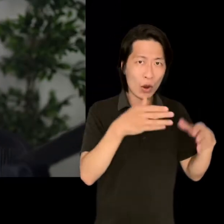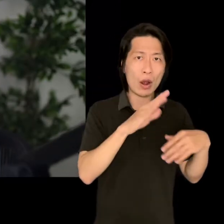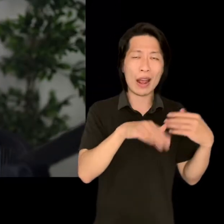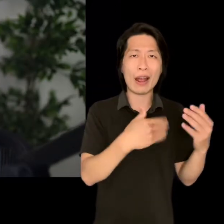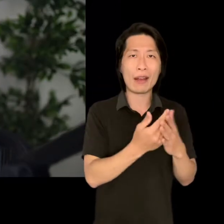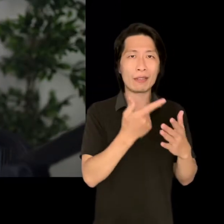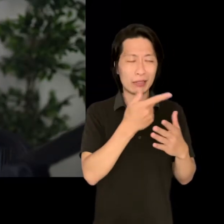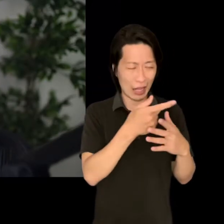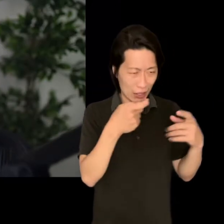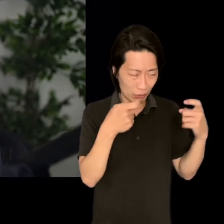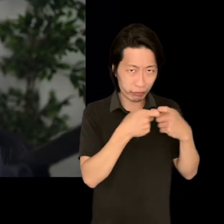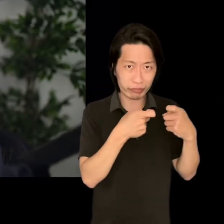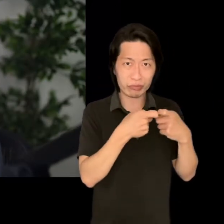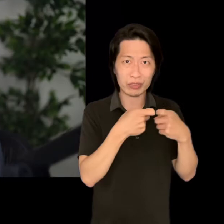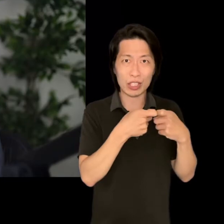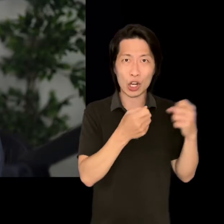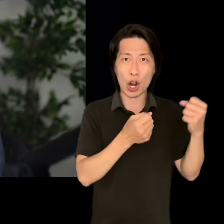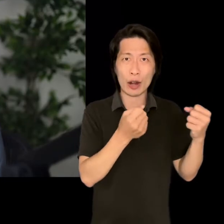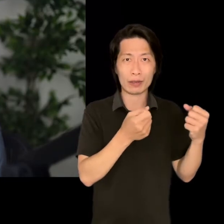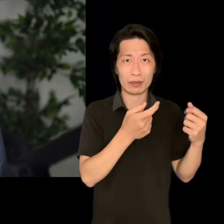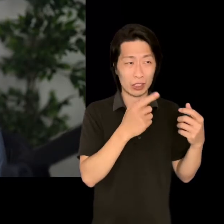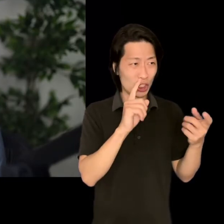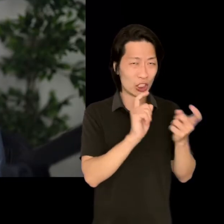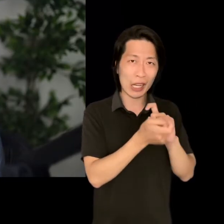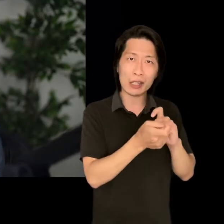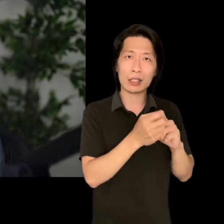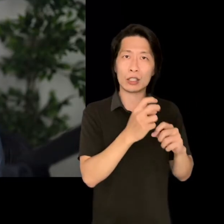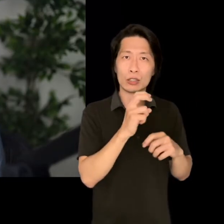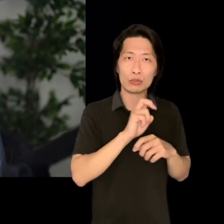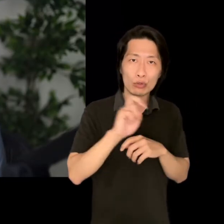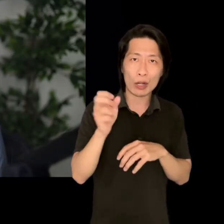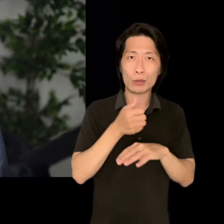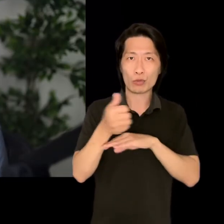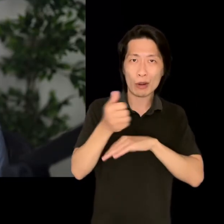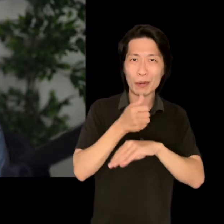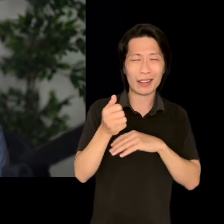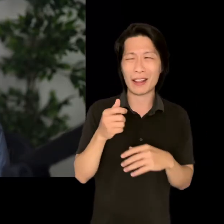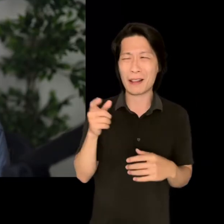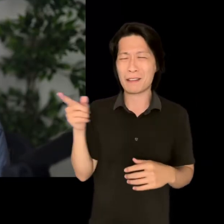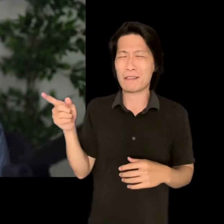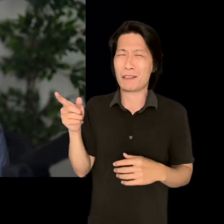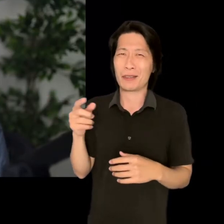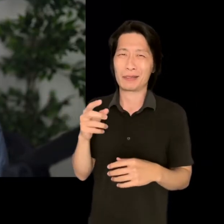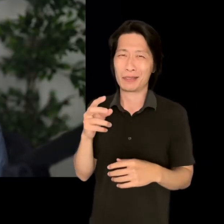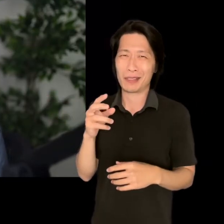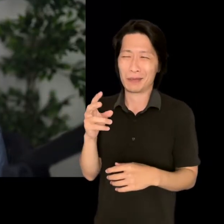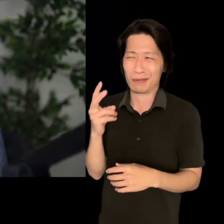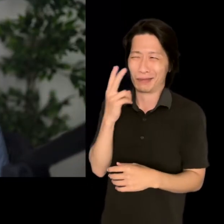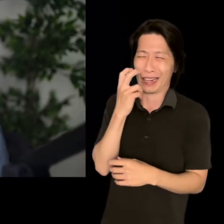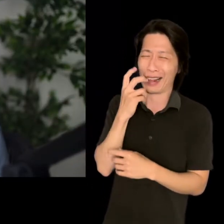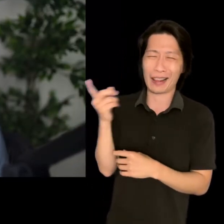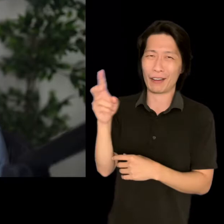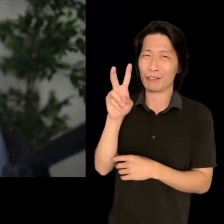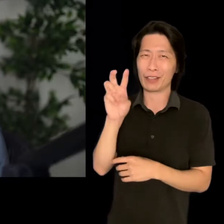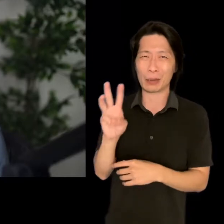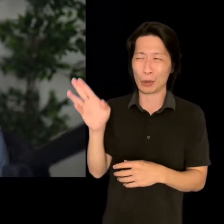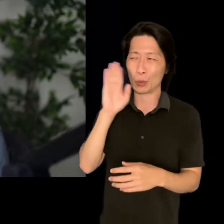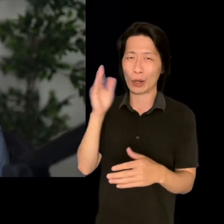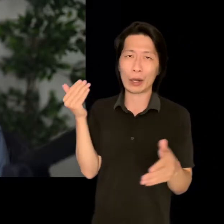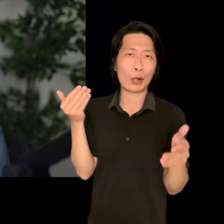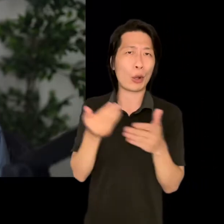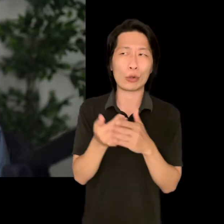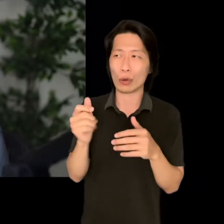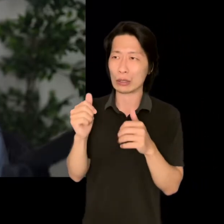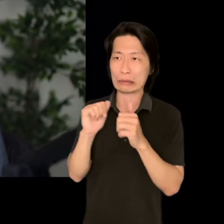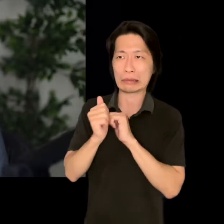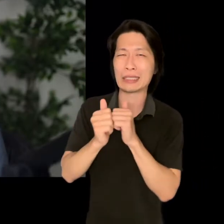right, the whole transportation industry through electric cars. I think it's unrealistic to expect that VW even can